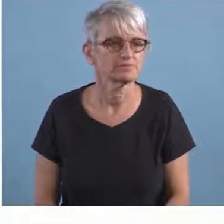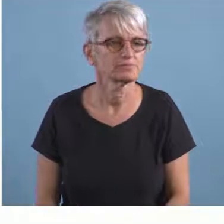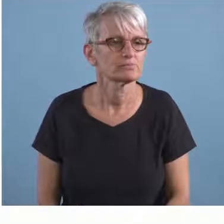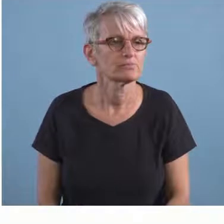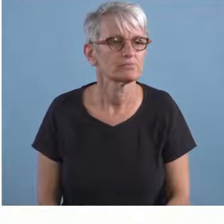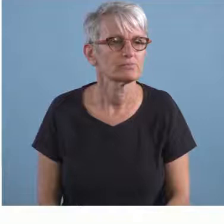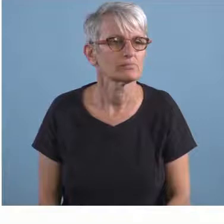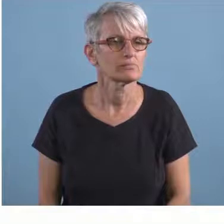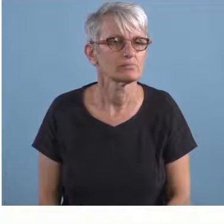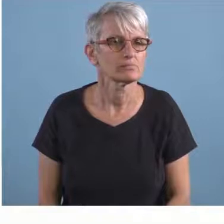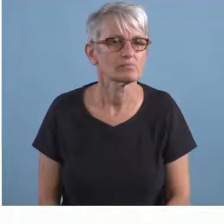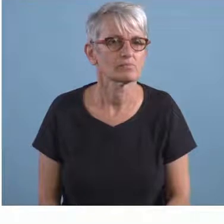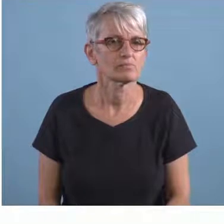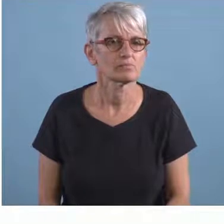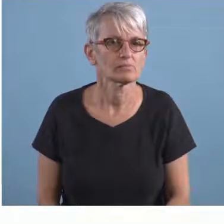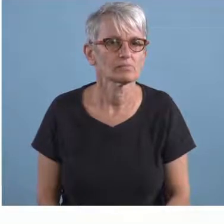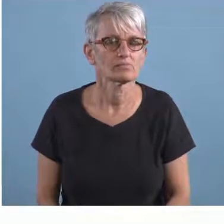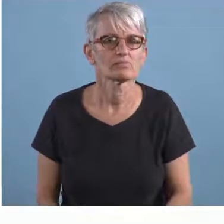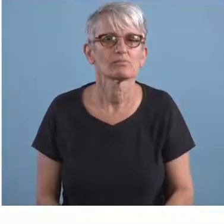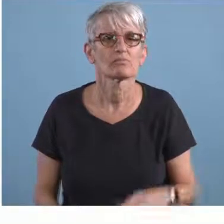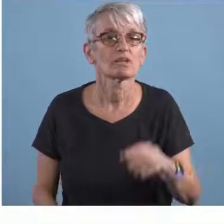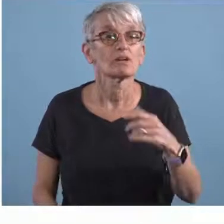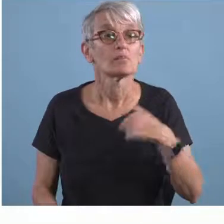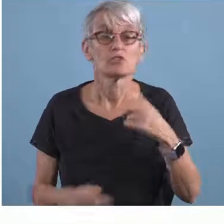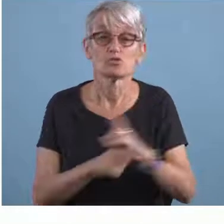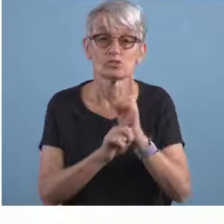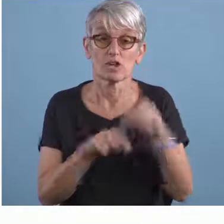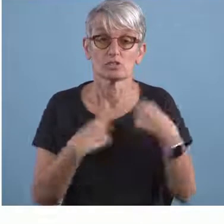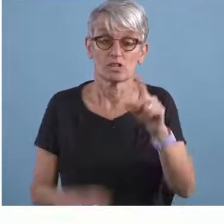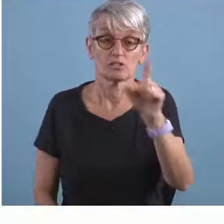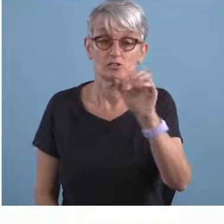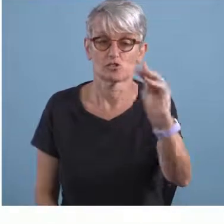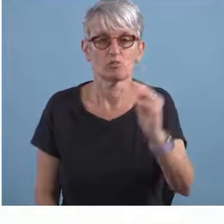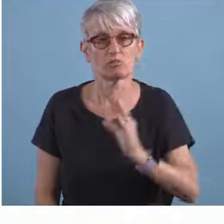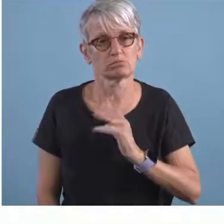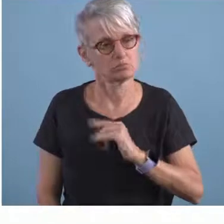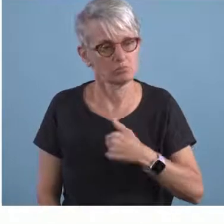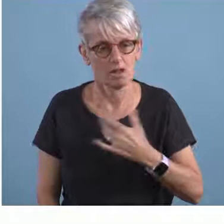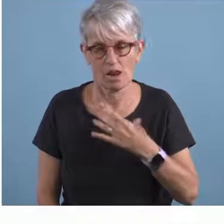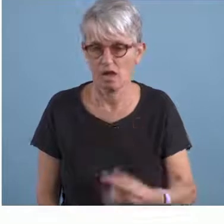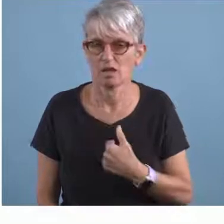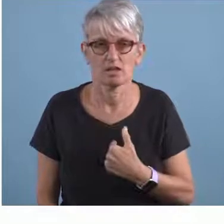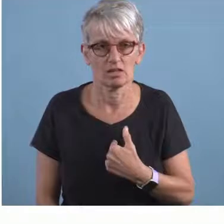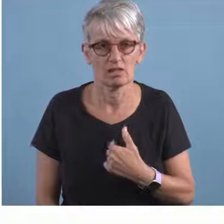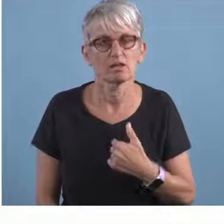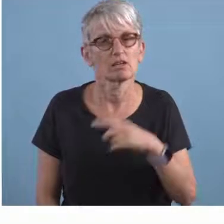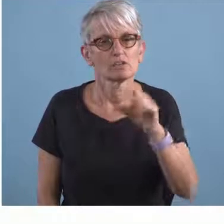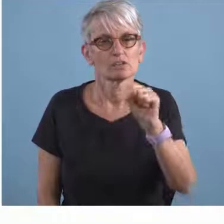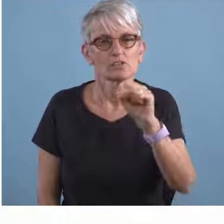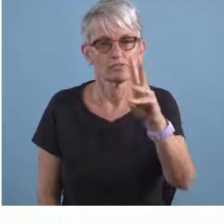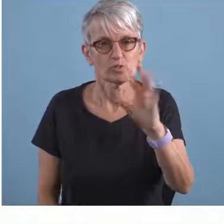I think Zoom, which we're using now, has been fantastic. That means the software is great,